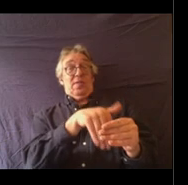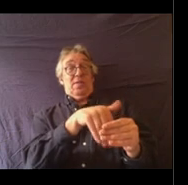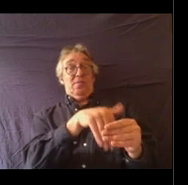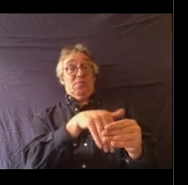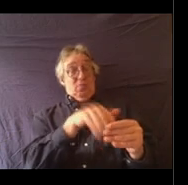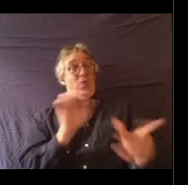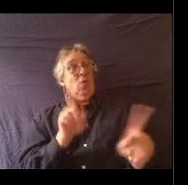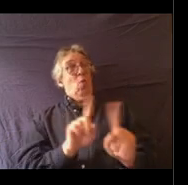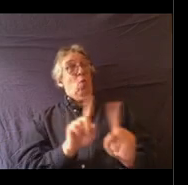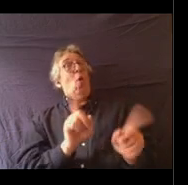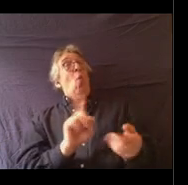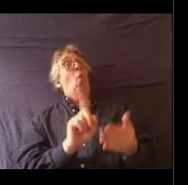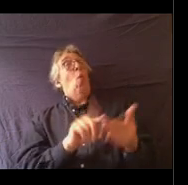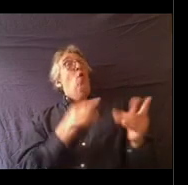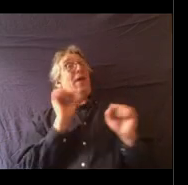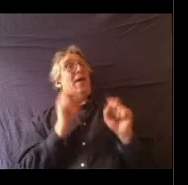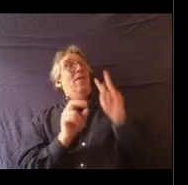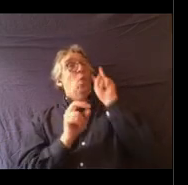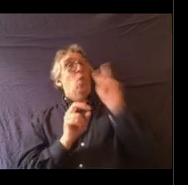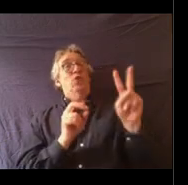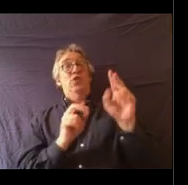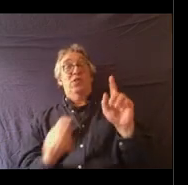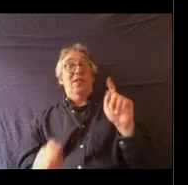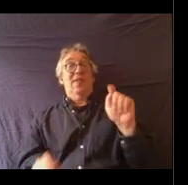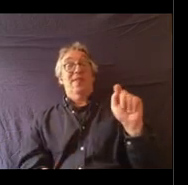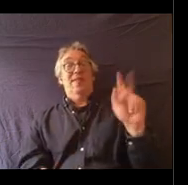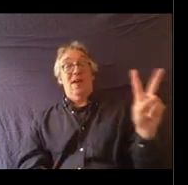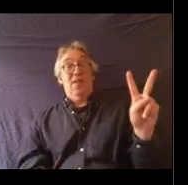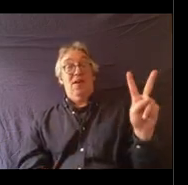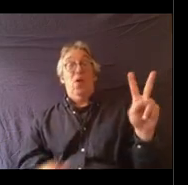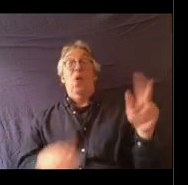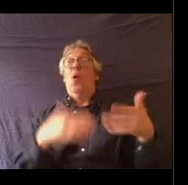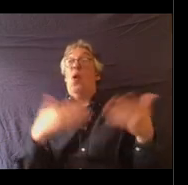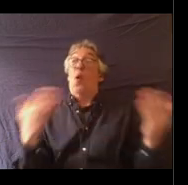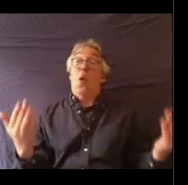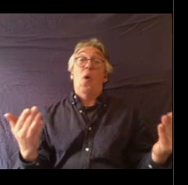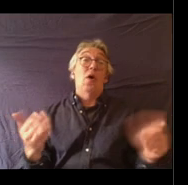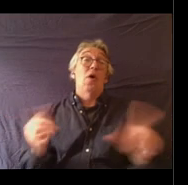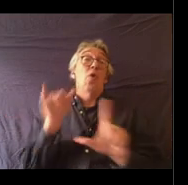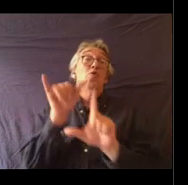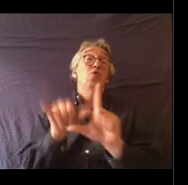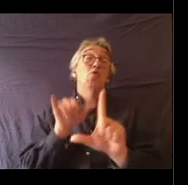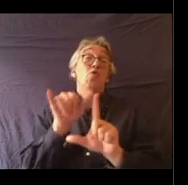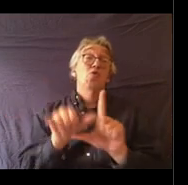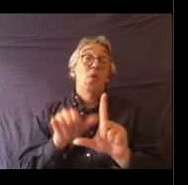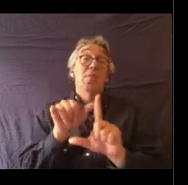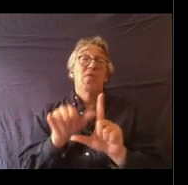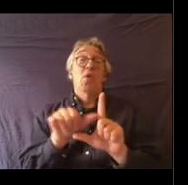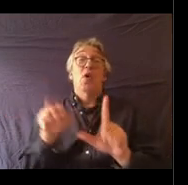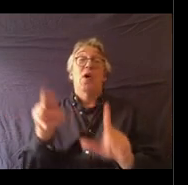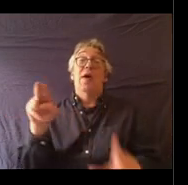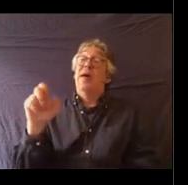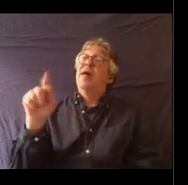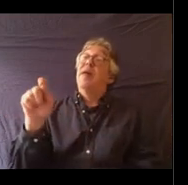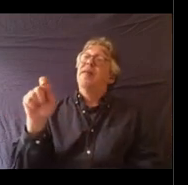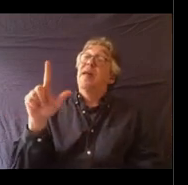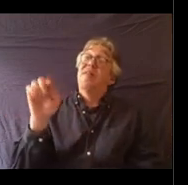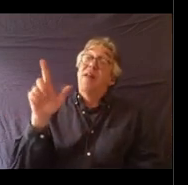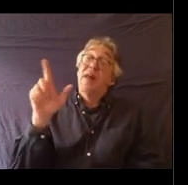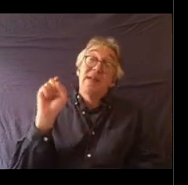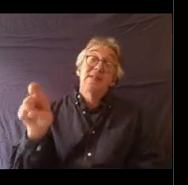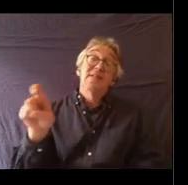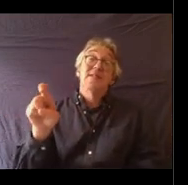TV or in these video sharing platforms such as YouTube or Netflix or HBO.